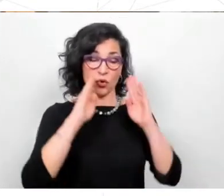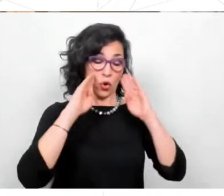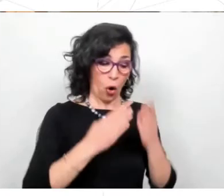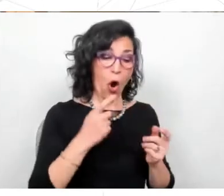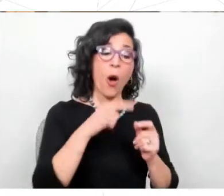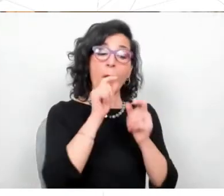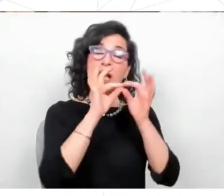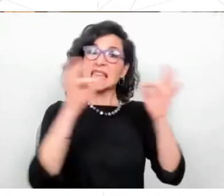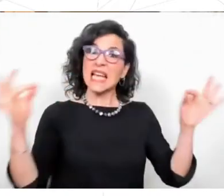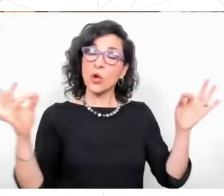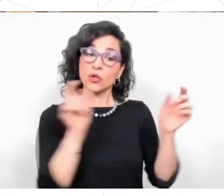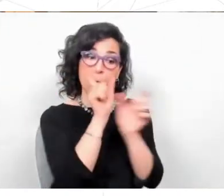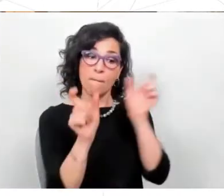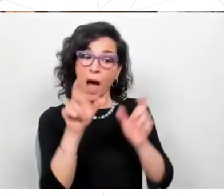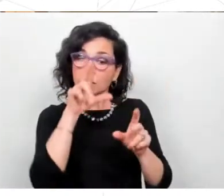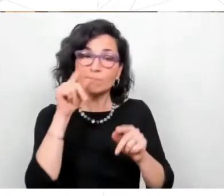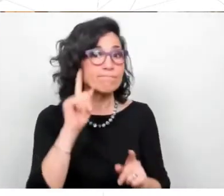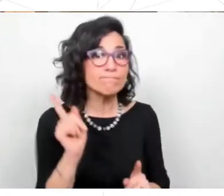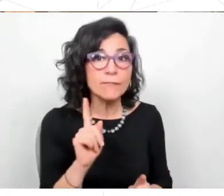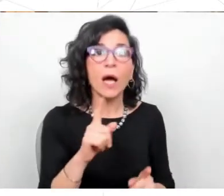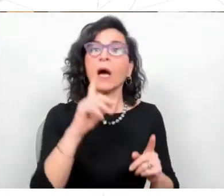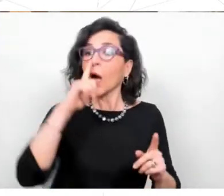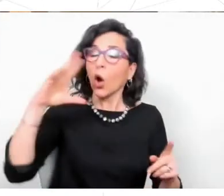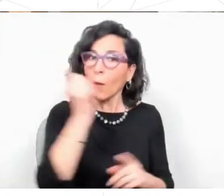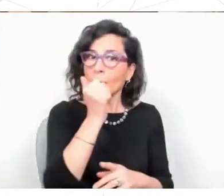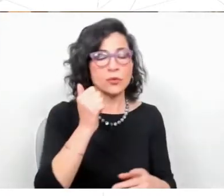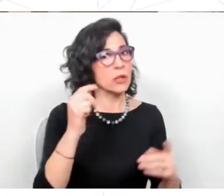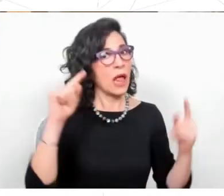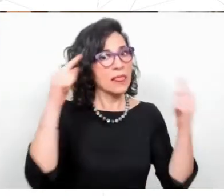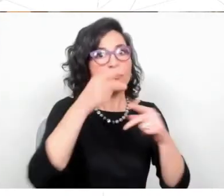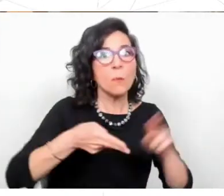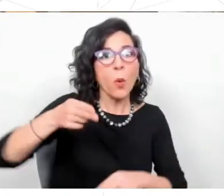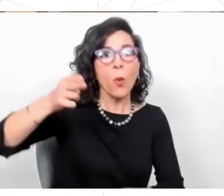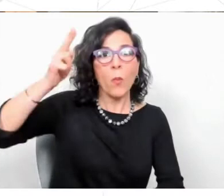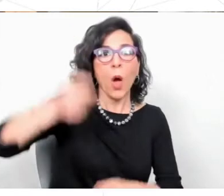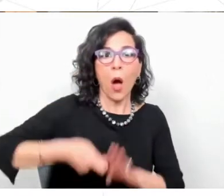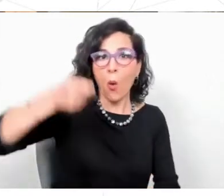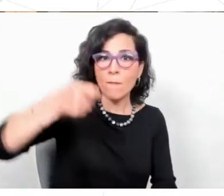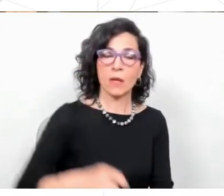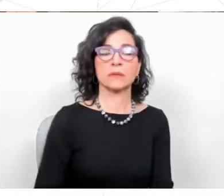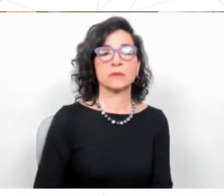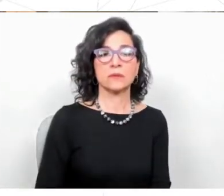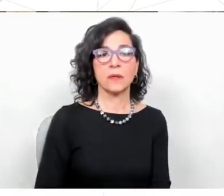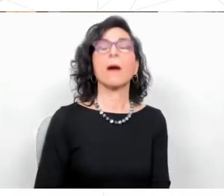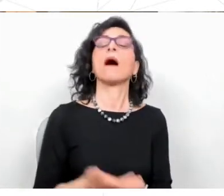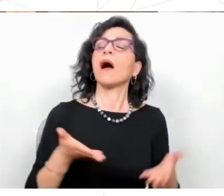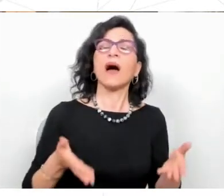a difficult time focusing or recognizing parts of speech, that becomes even harder to break through. So